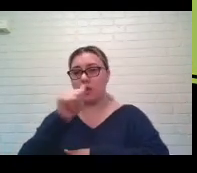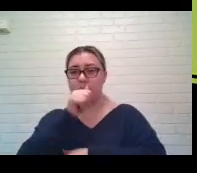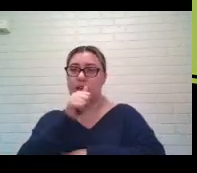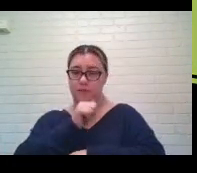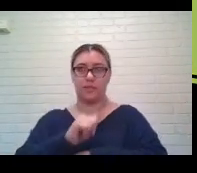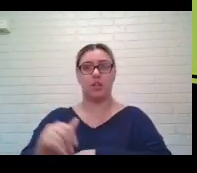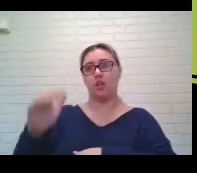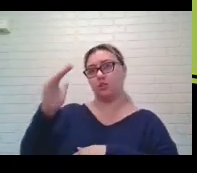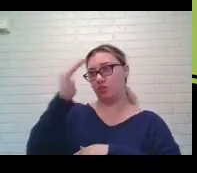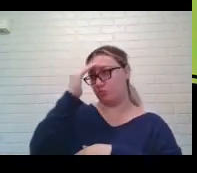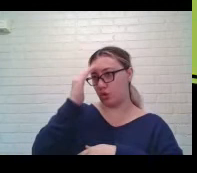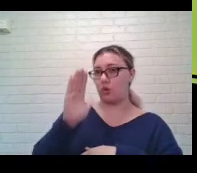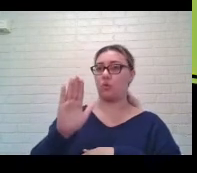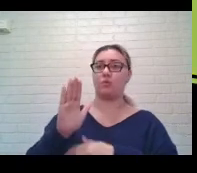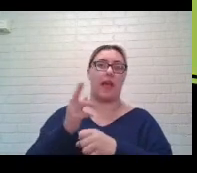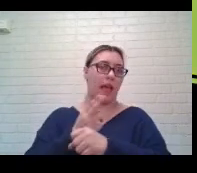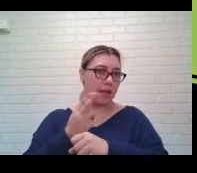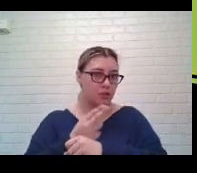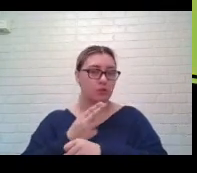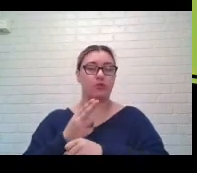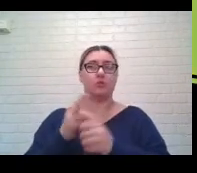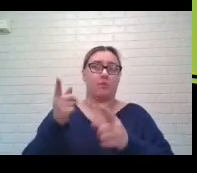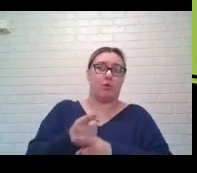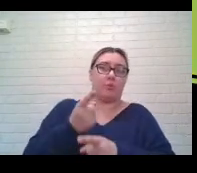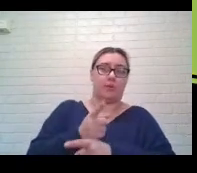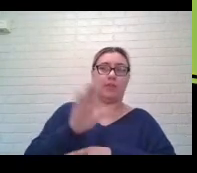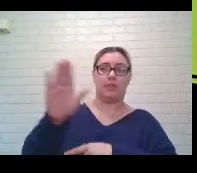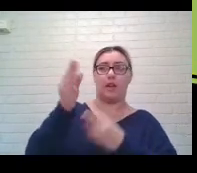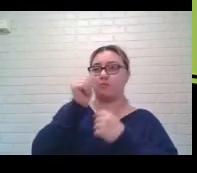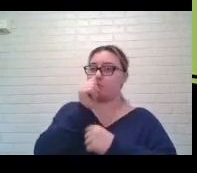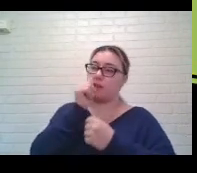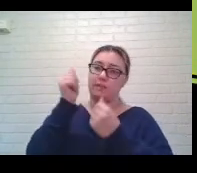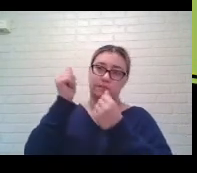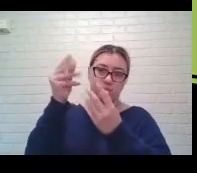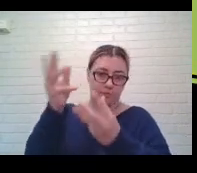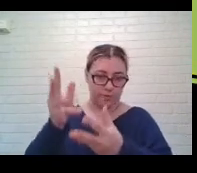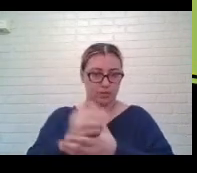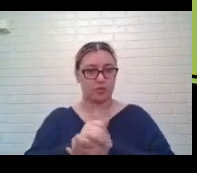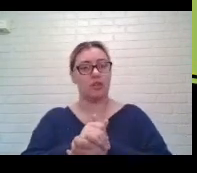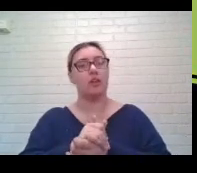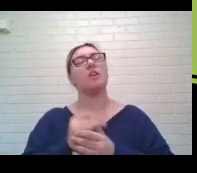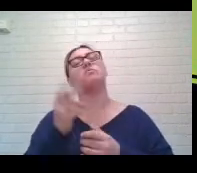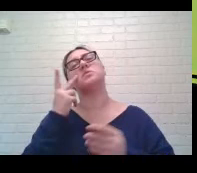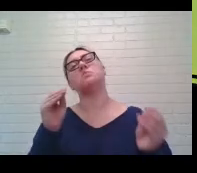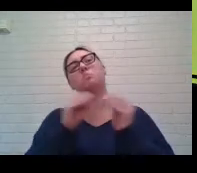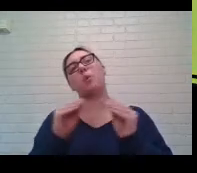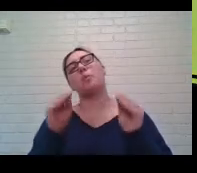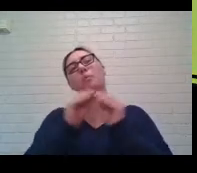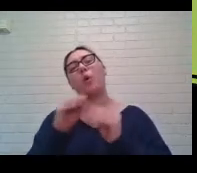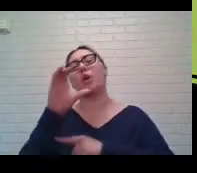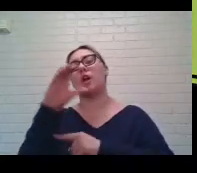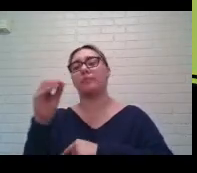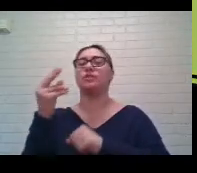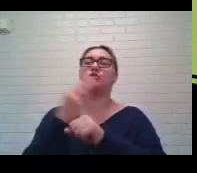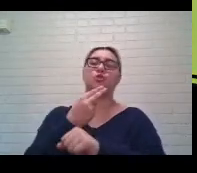used, and this is probably a new era where we are seeing more and more companies, especially using data as